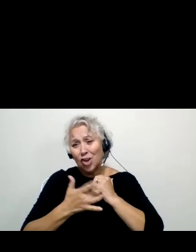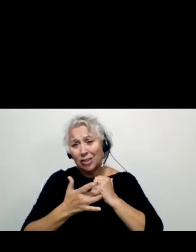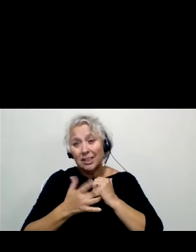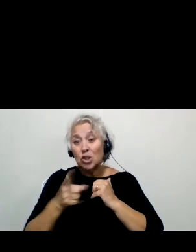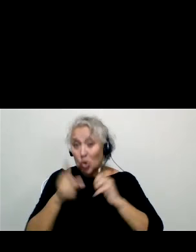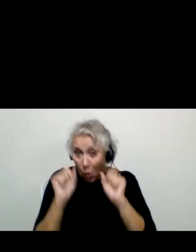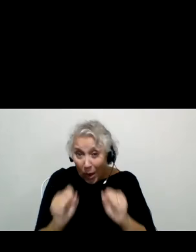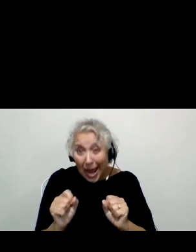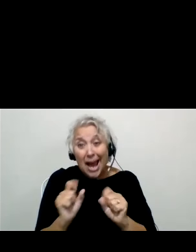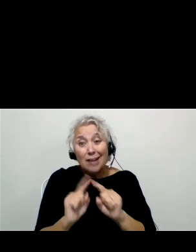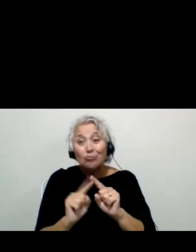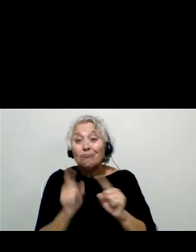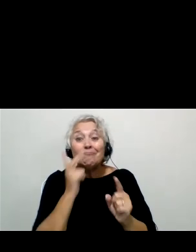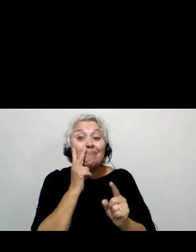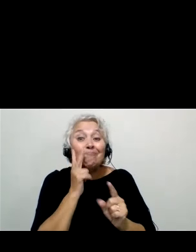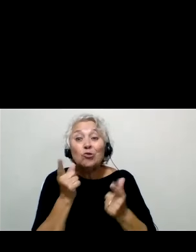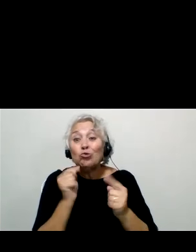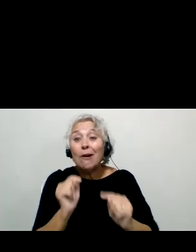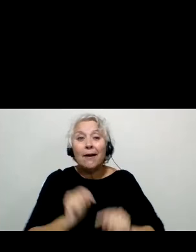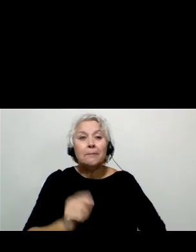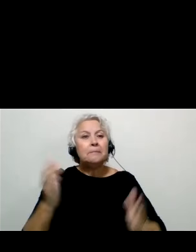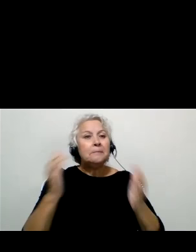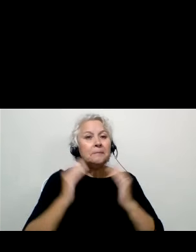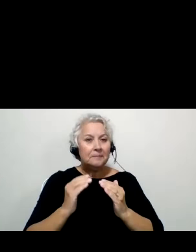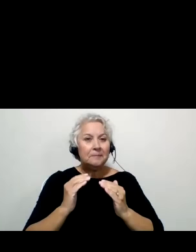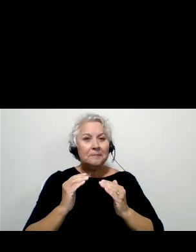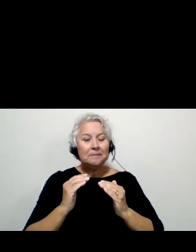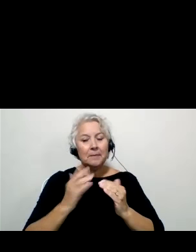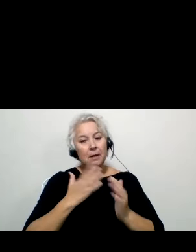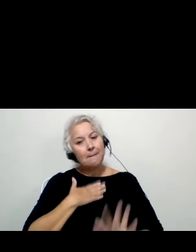you can trial. The next one, of course, is